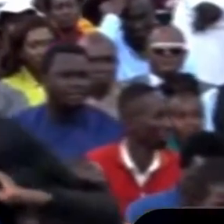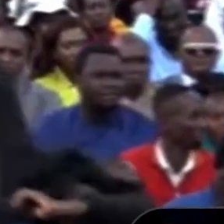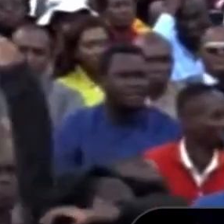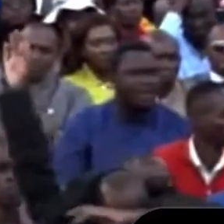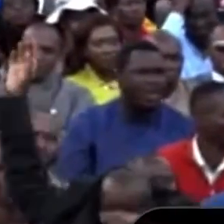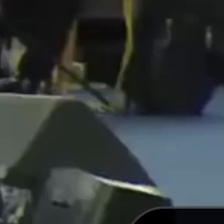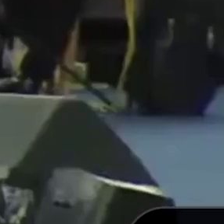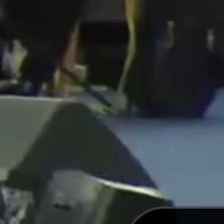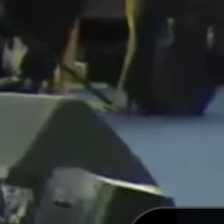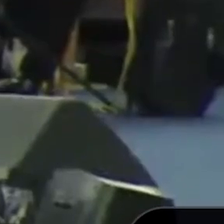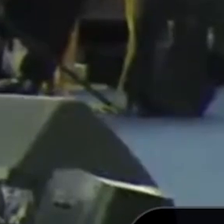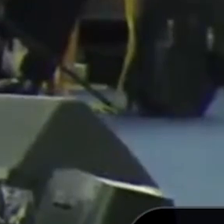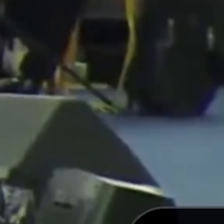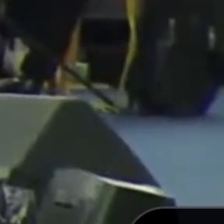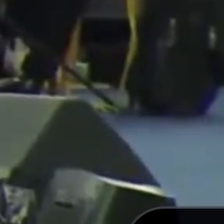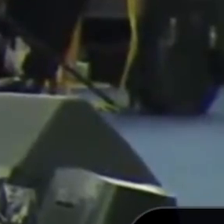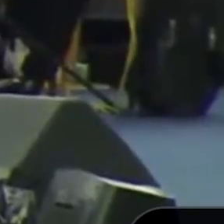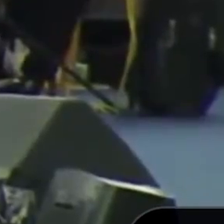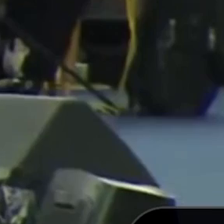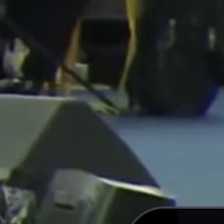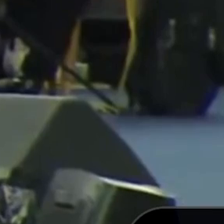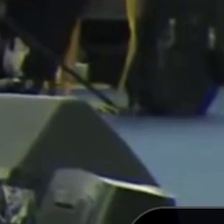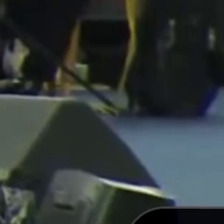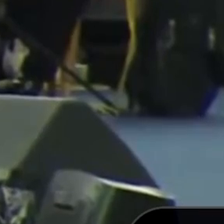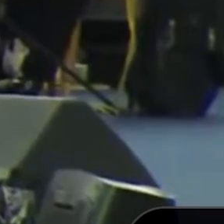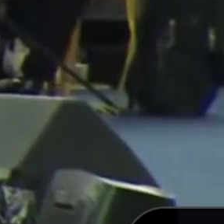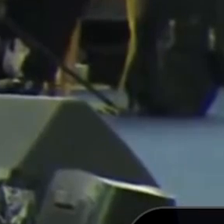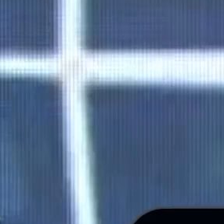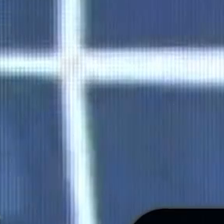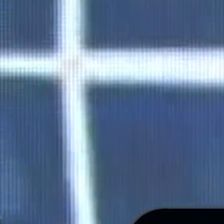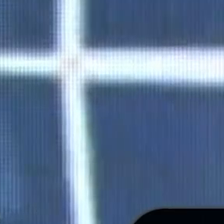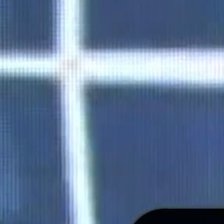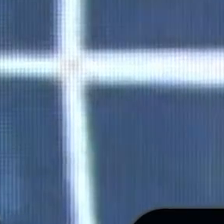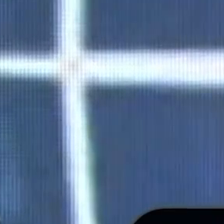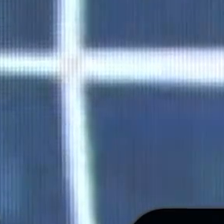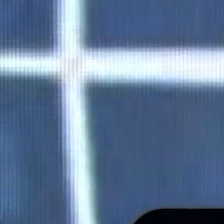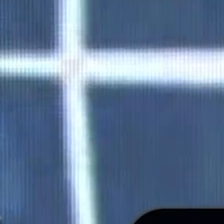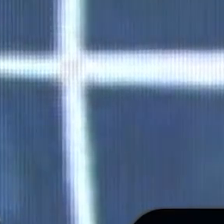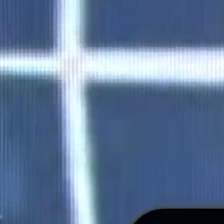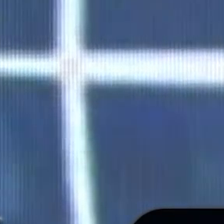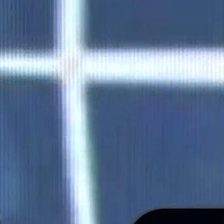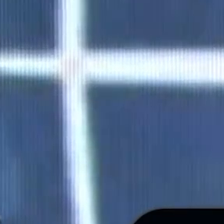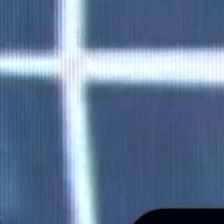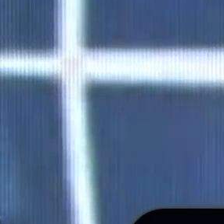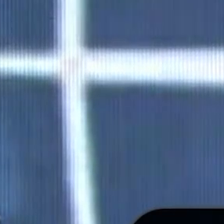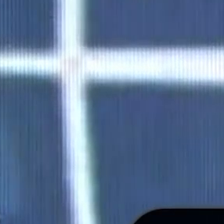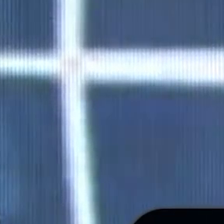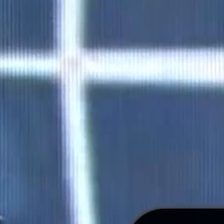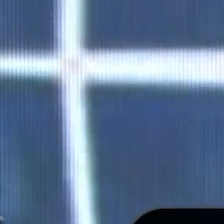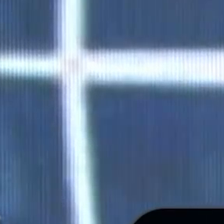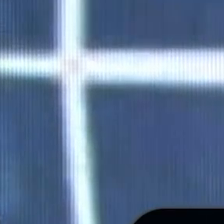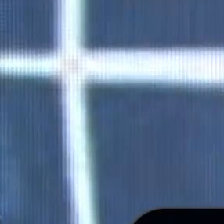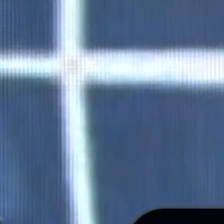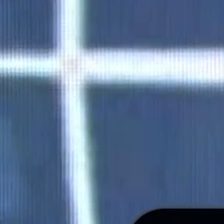time was suffering hunger, poverty, witchcraft. People were being reduced to